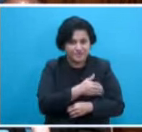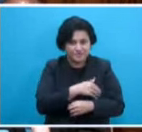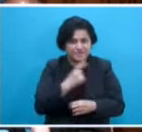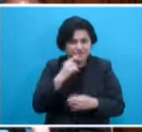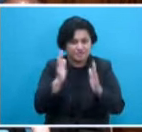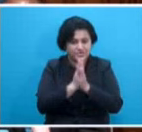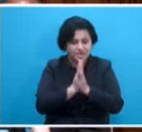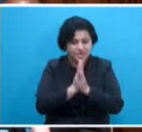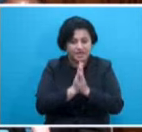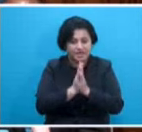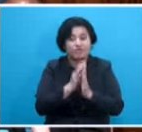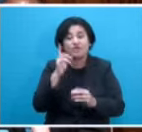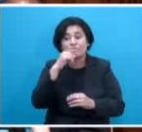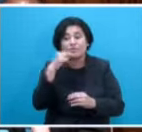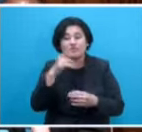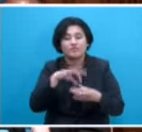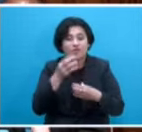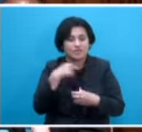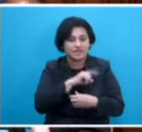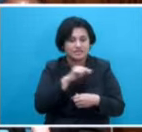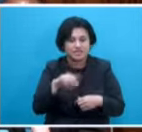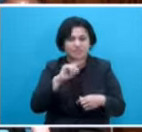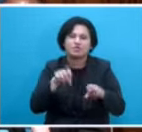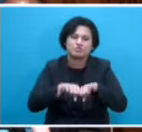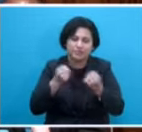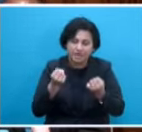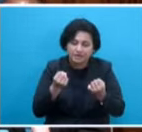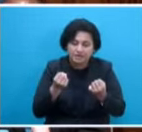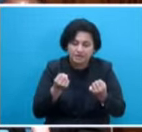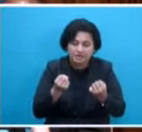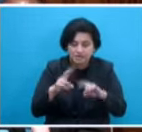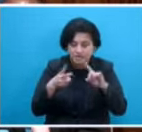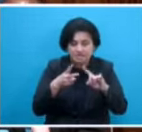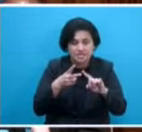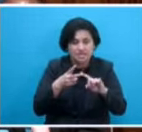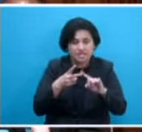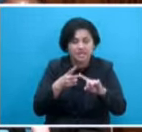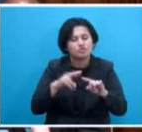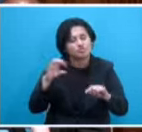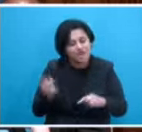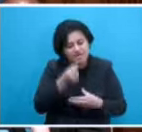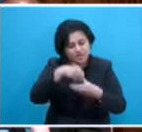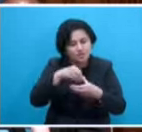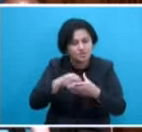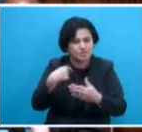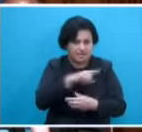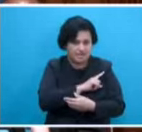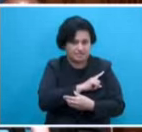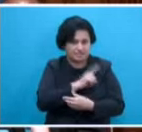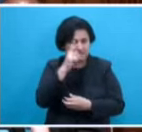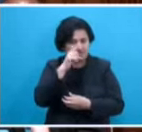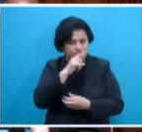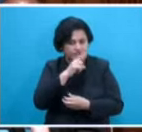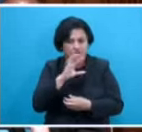will never fully trust this government, ever. Secondly, this government needs to include us, the people, in their decision-making